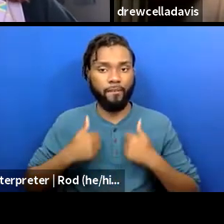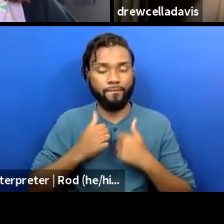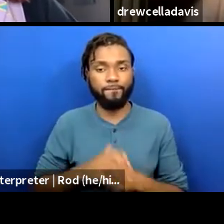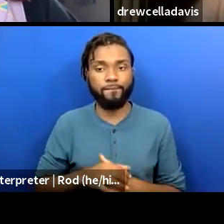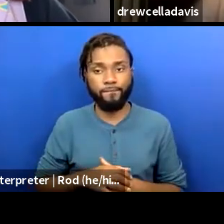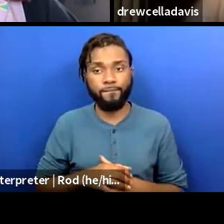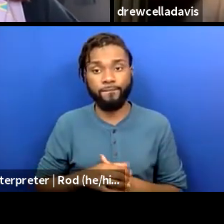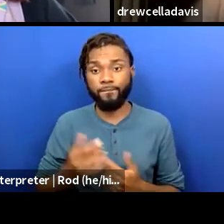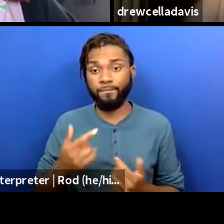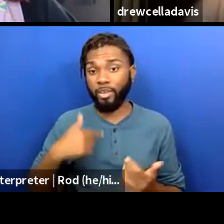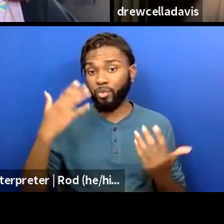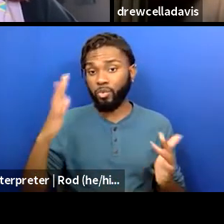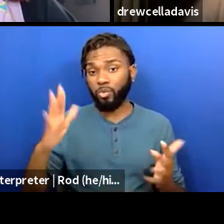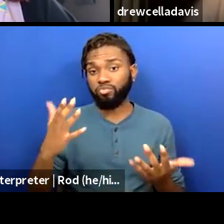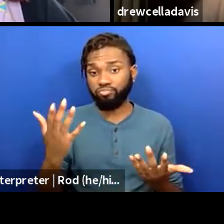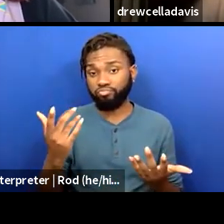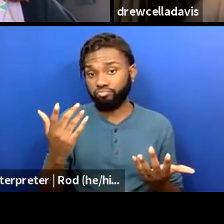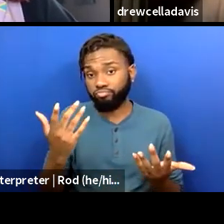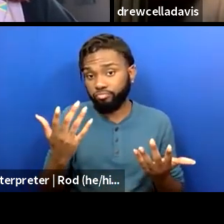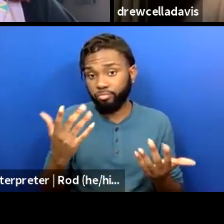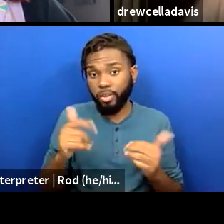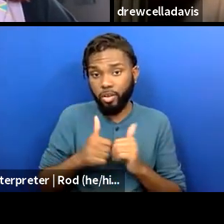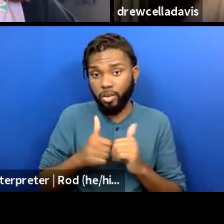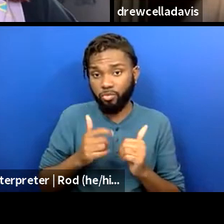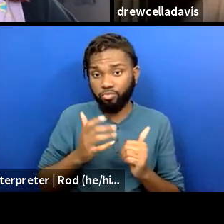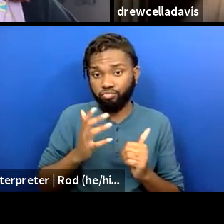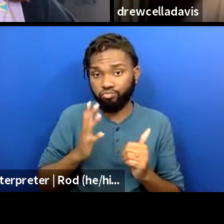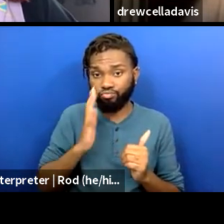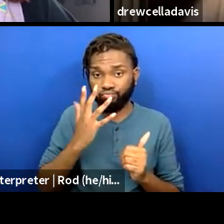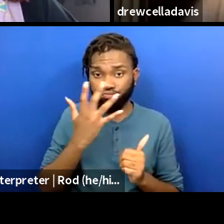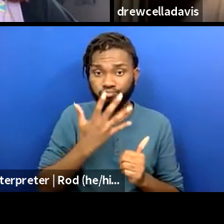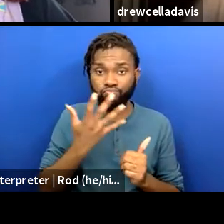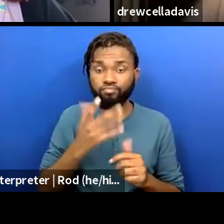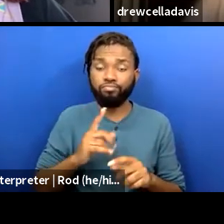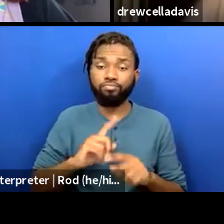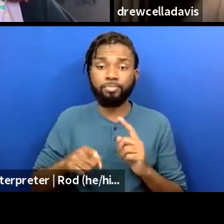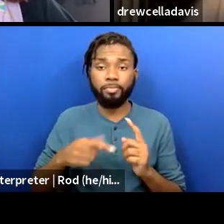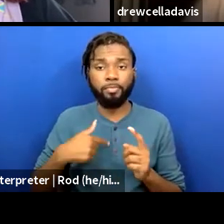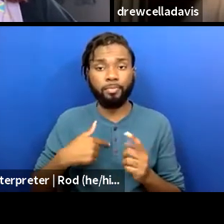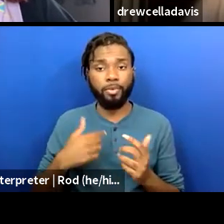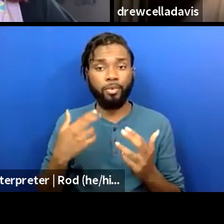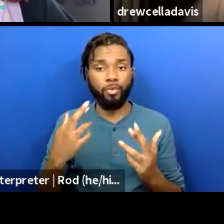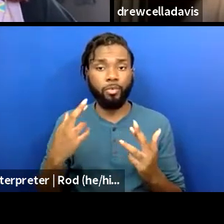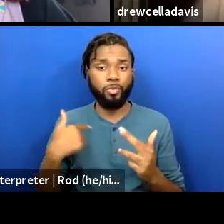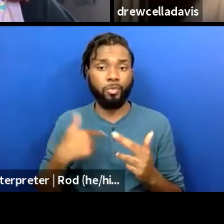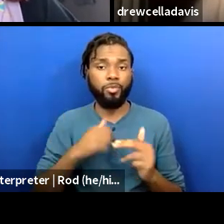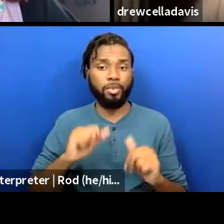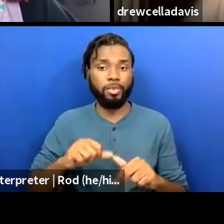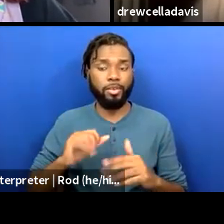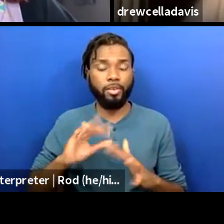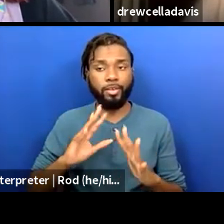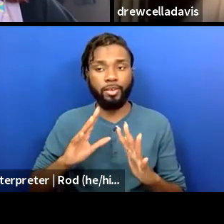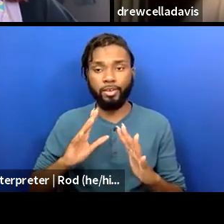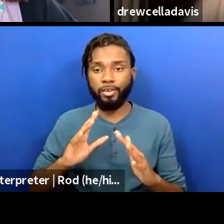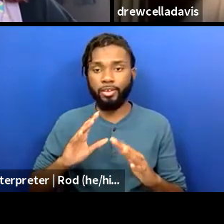know what form that will take, but I hope that we are able to meet the challenge. So